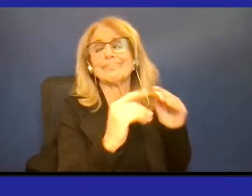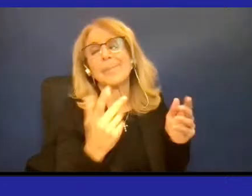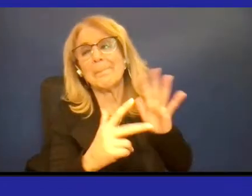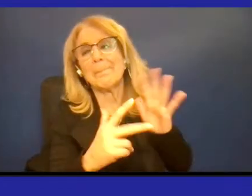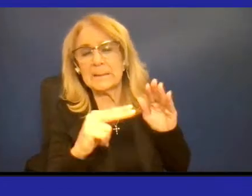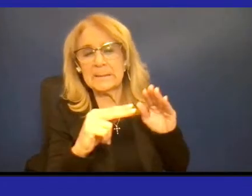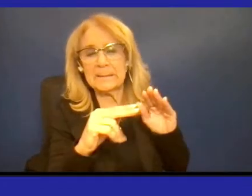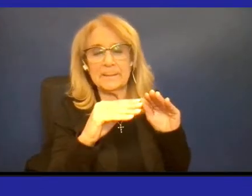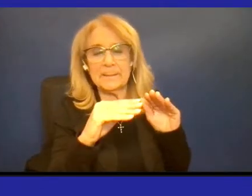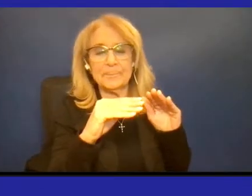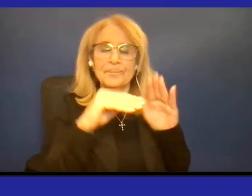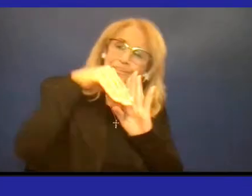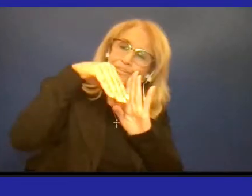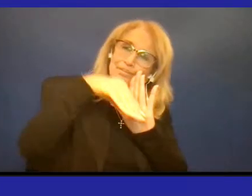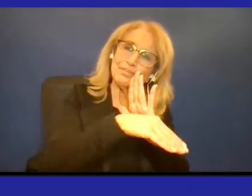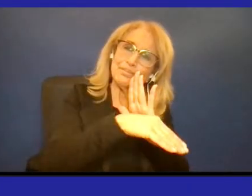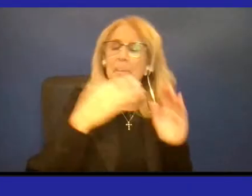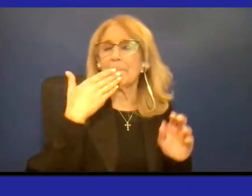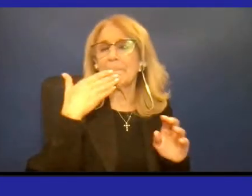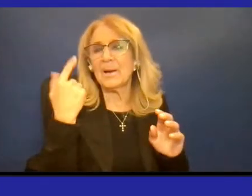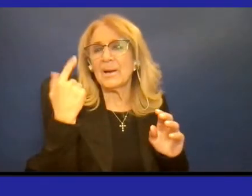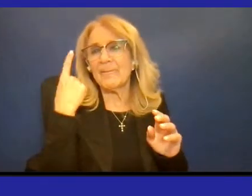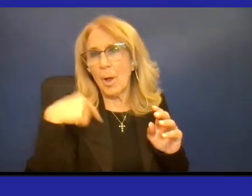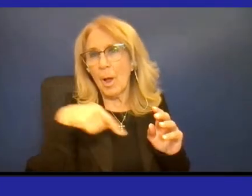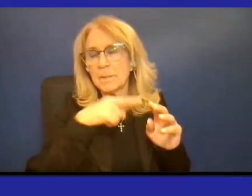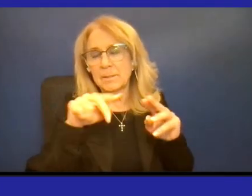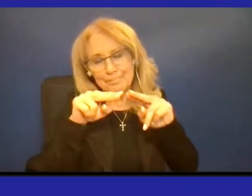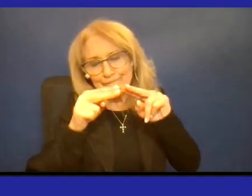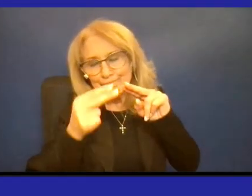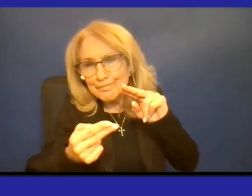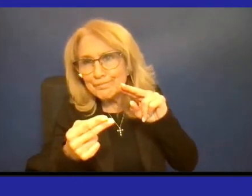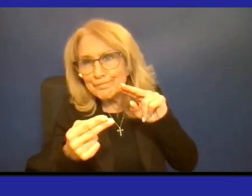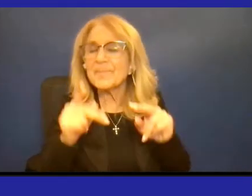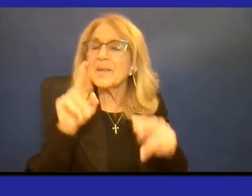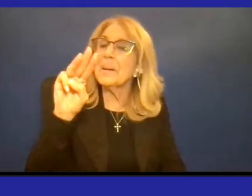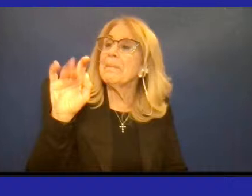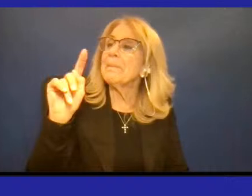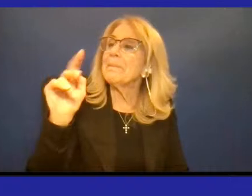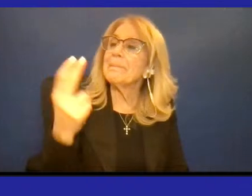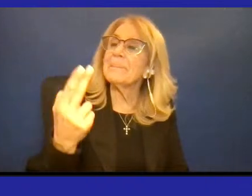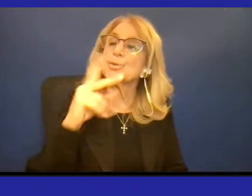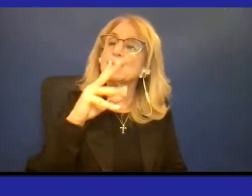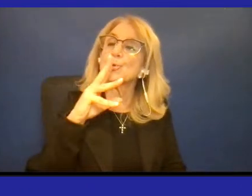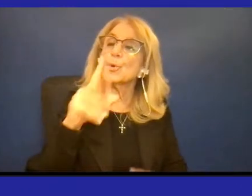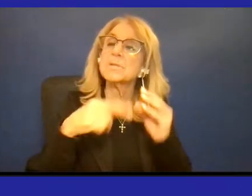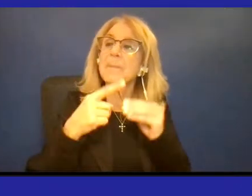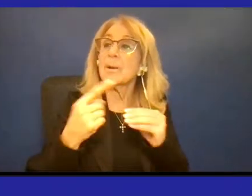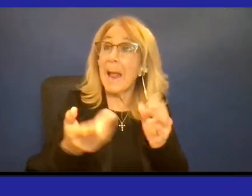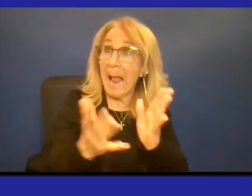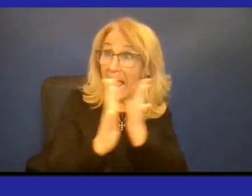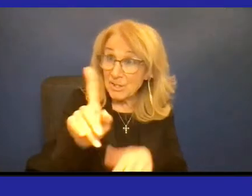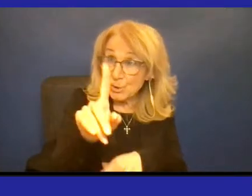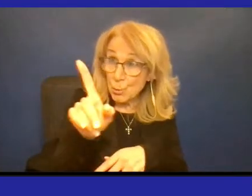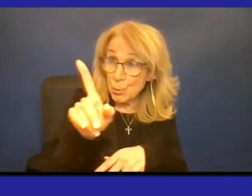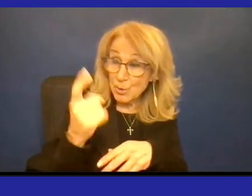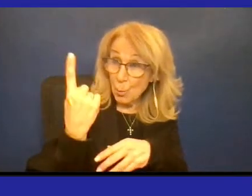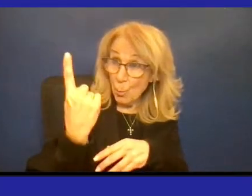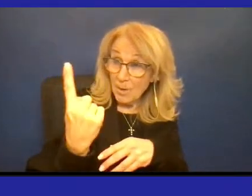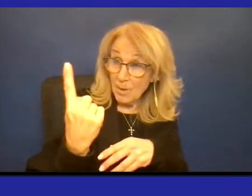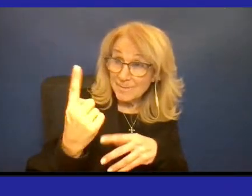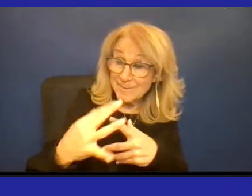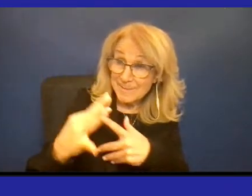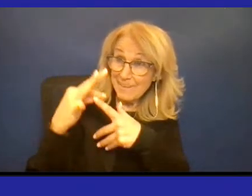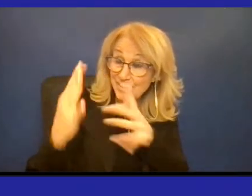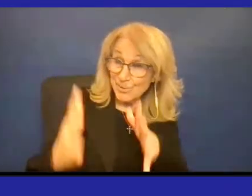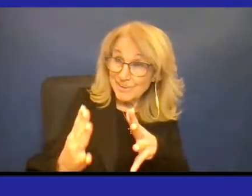us, right? Mitch often talks about, right, he just has to ask the question once to the specialist, he gets the answer.